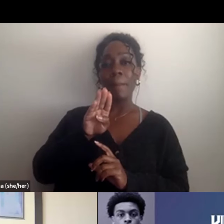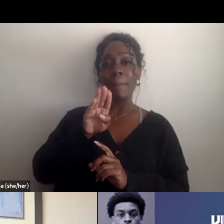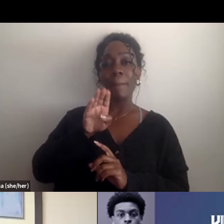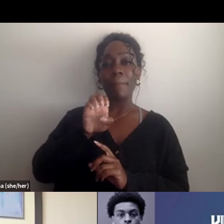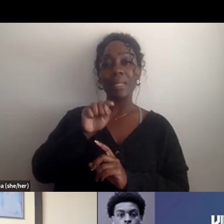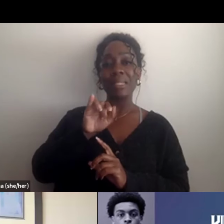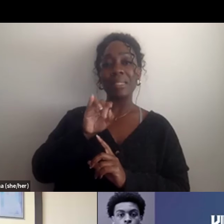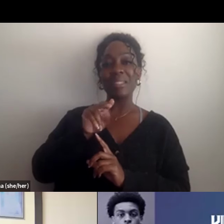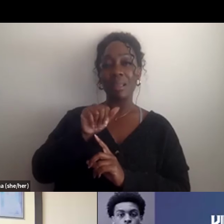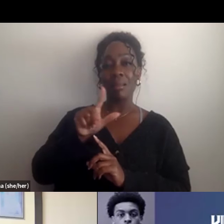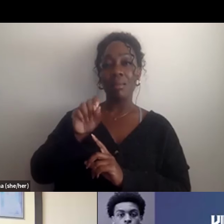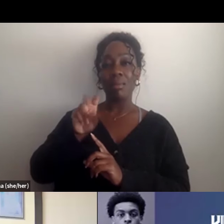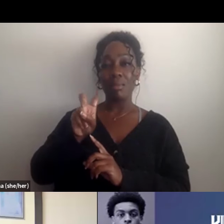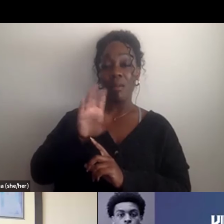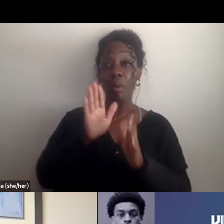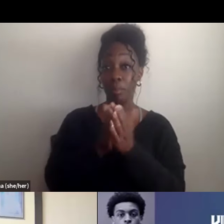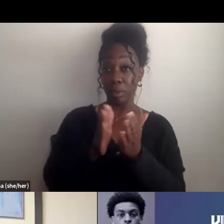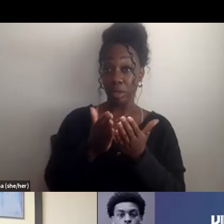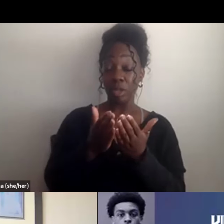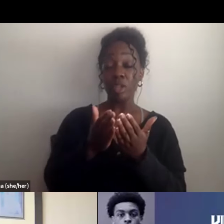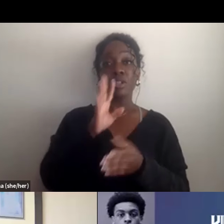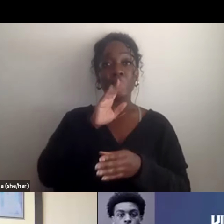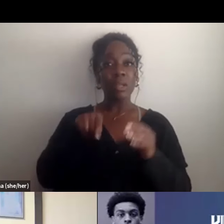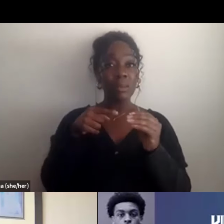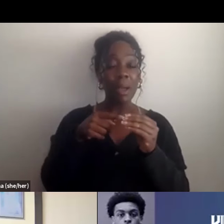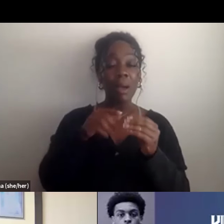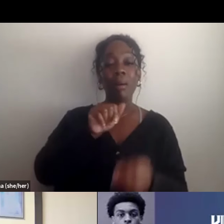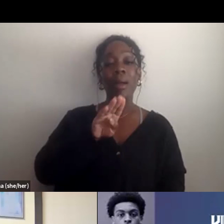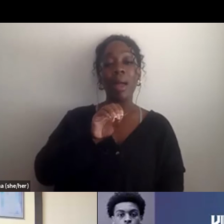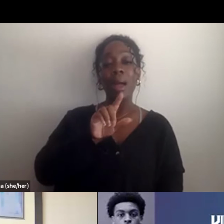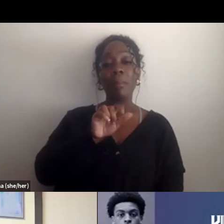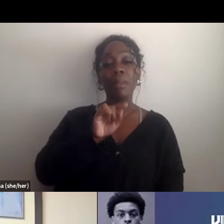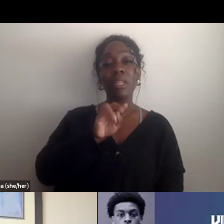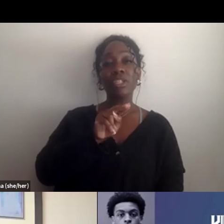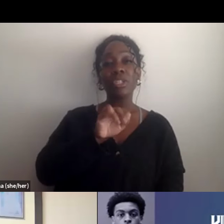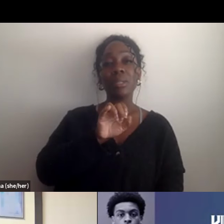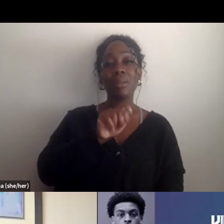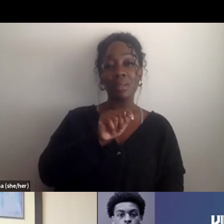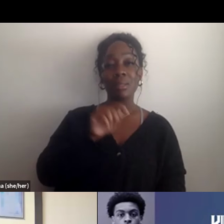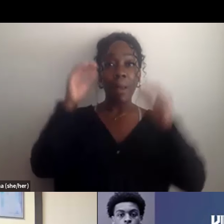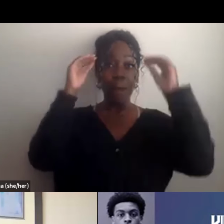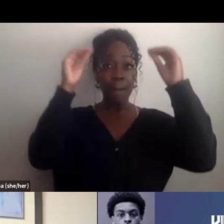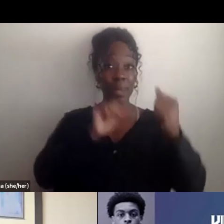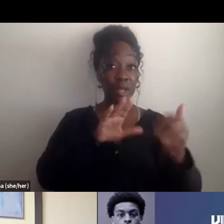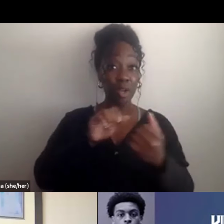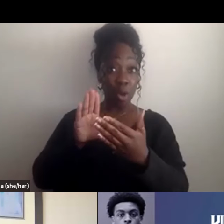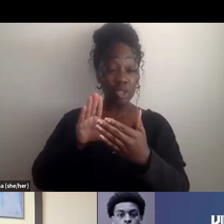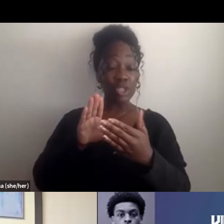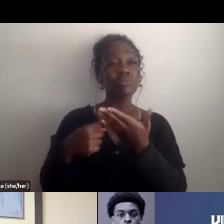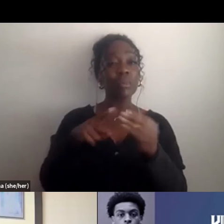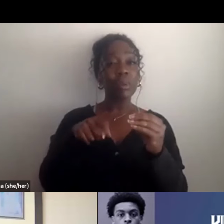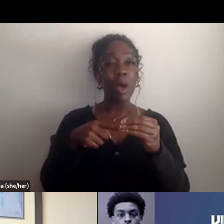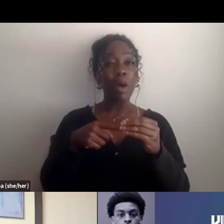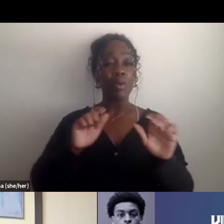comes out and talks about abolitionist pedagogy that has to do with kind of challenging racism in school. But one of the things that I would say is